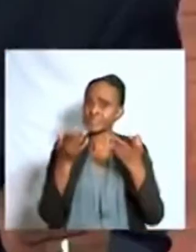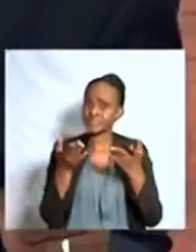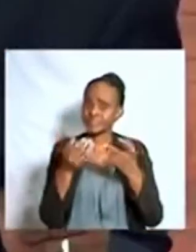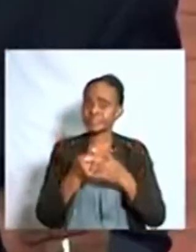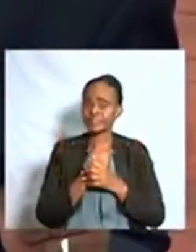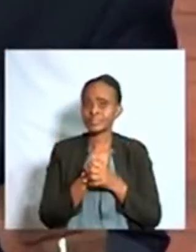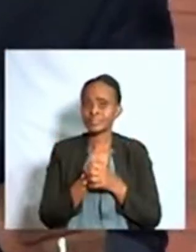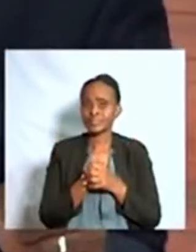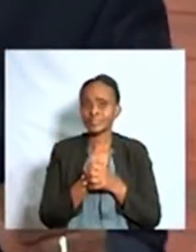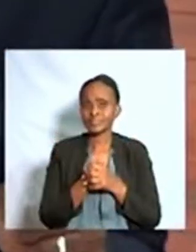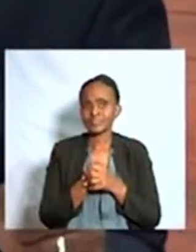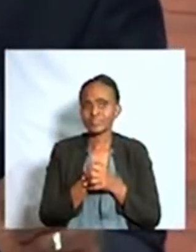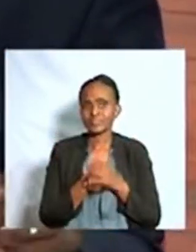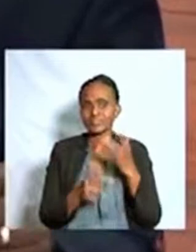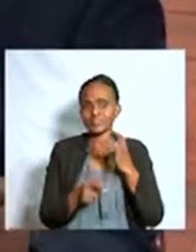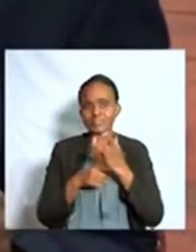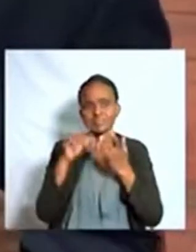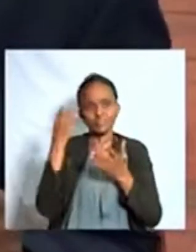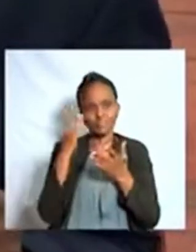Okay.